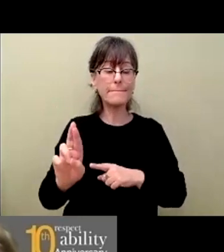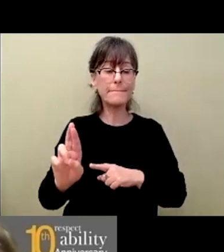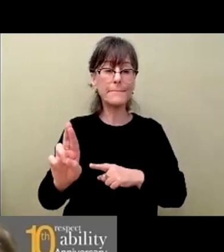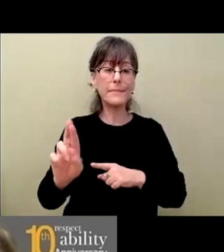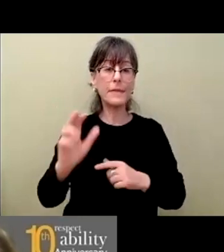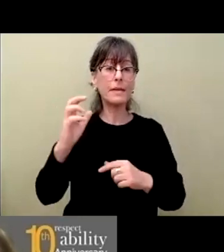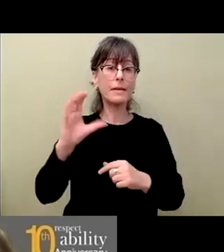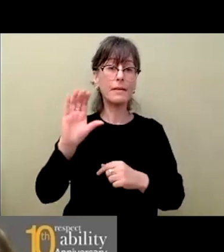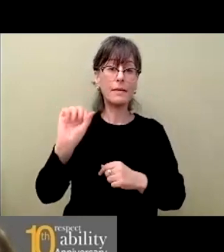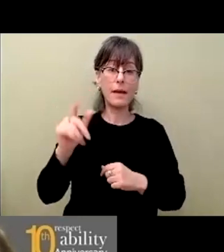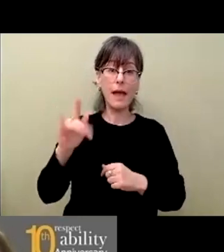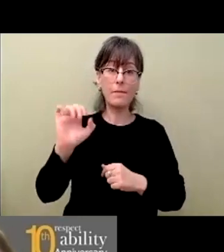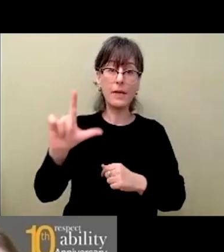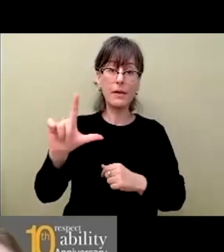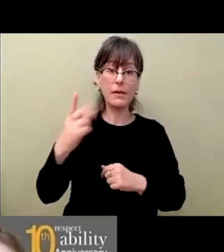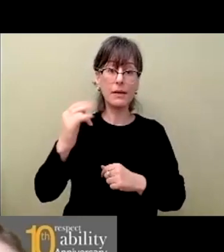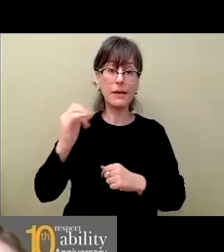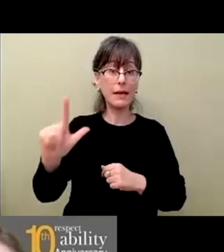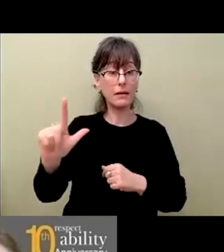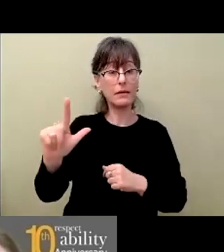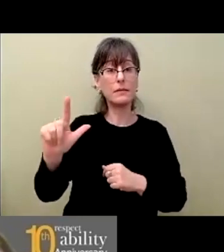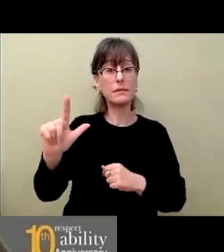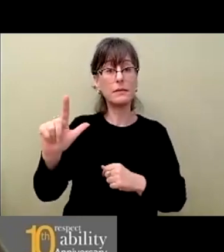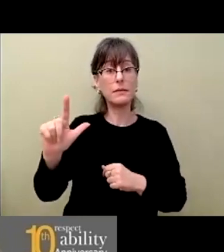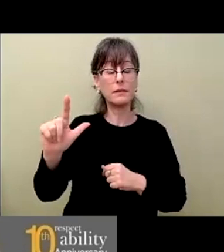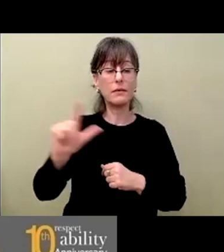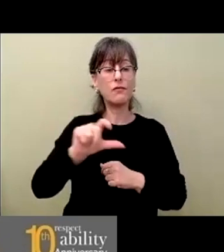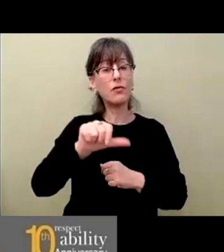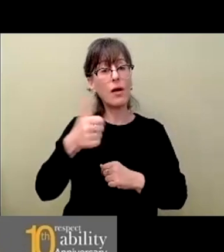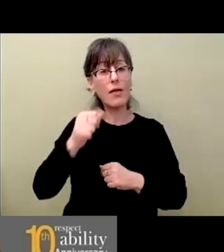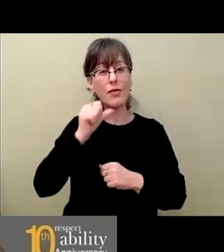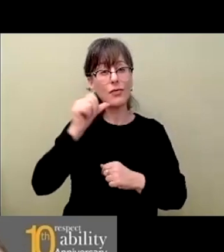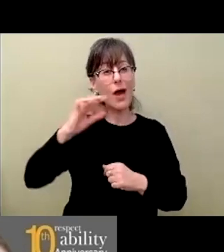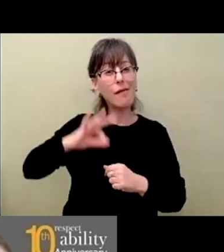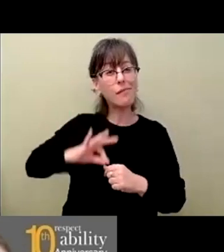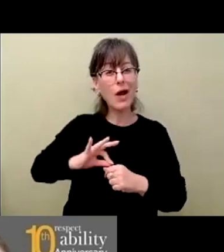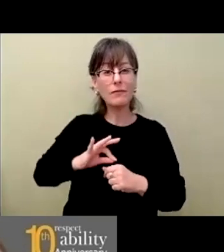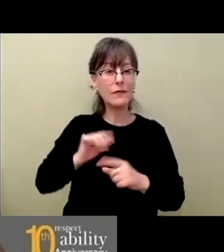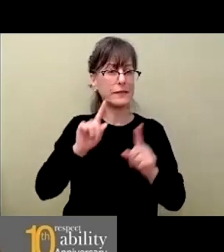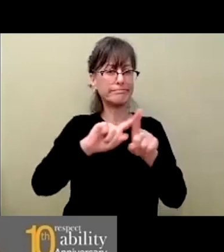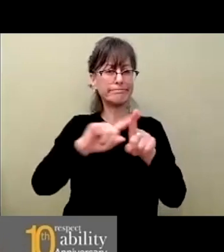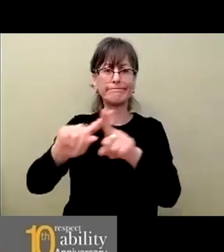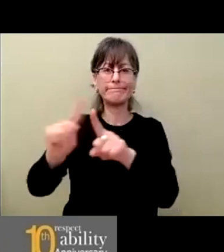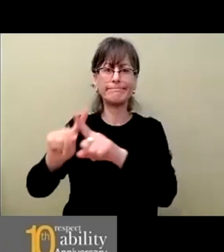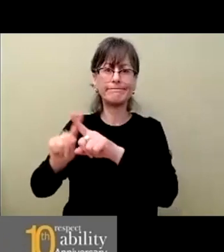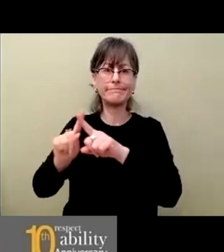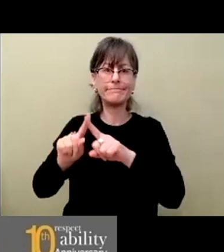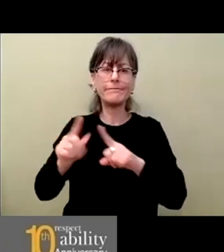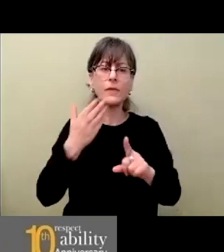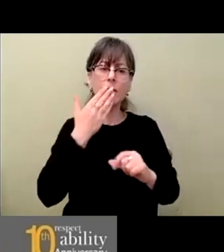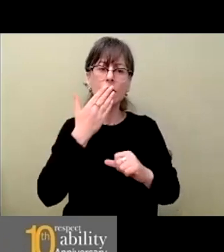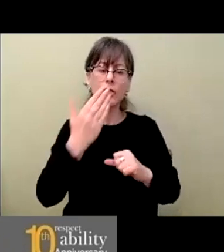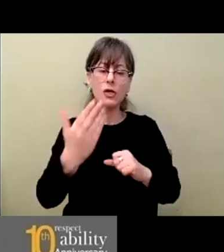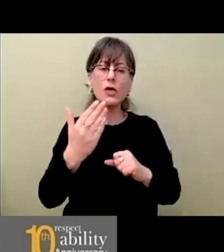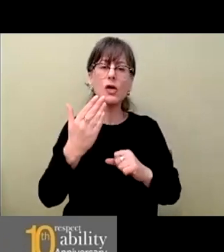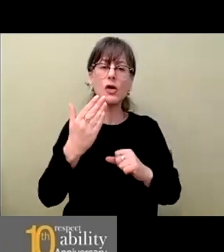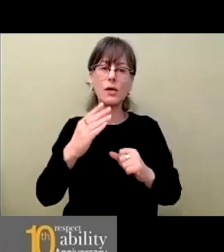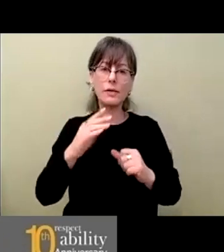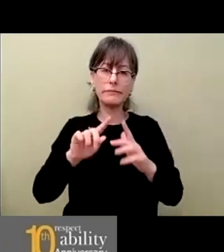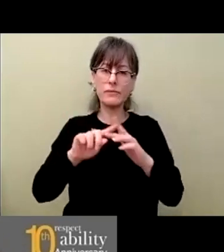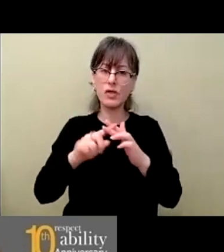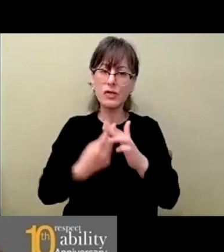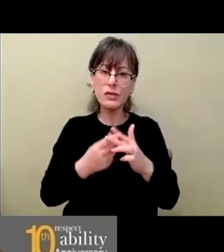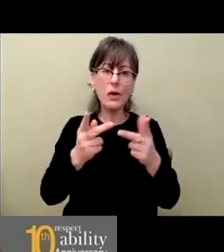Capitol Hill, for other nonprofits. So it really is a great foot in the door.